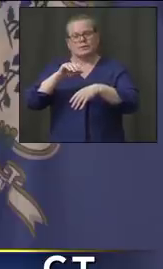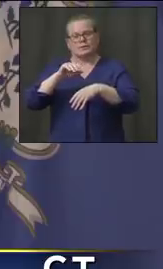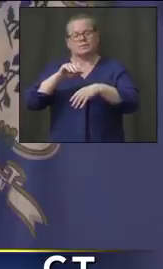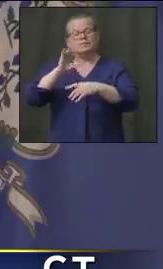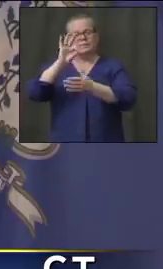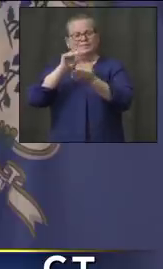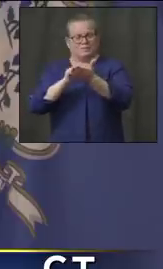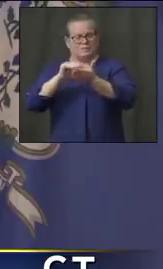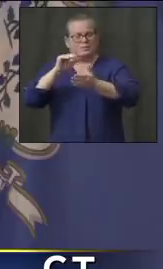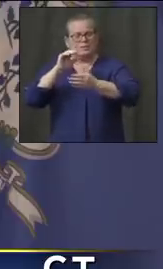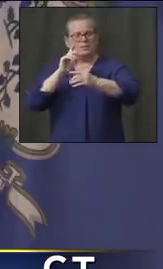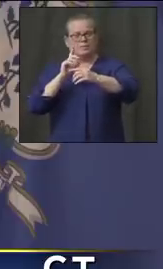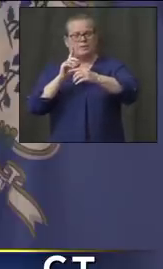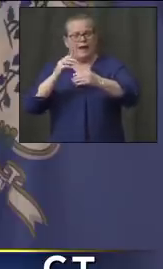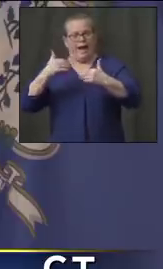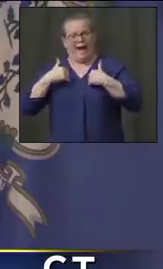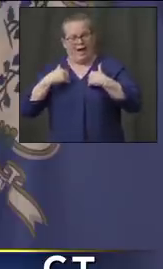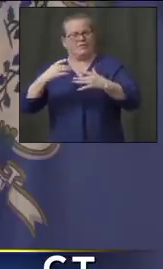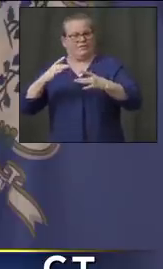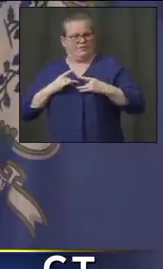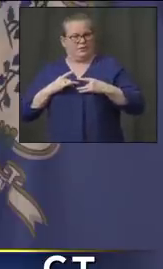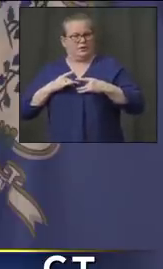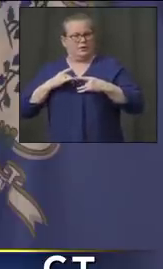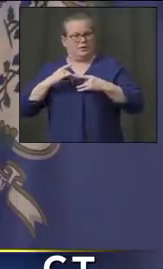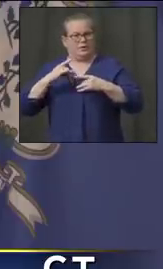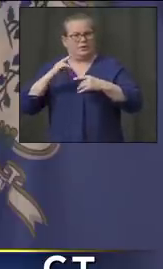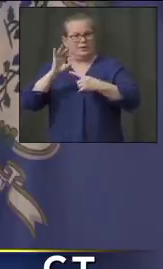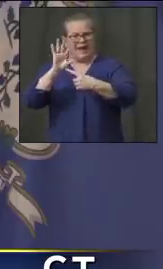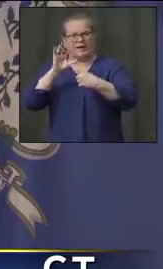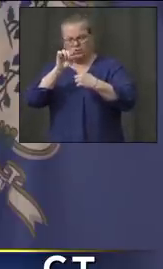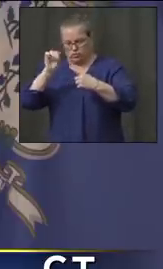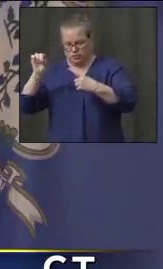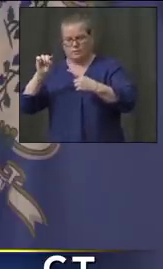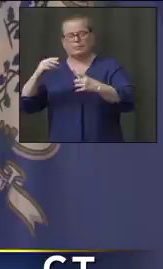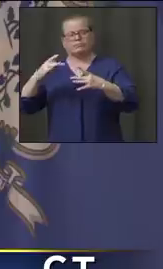that, I just wanted to walk you through some of the